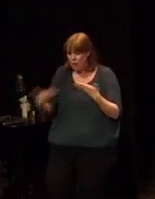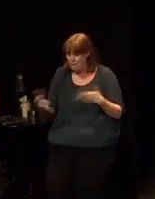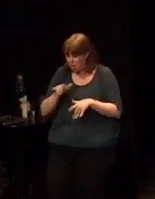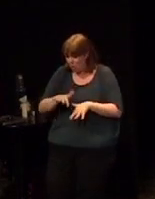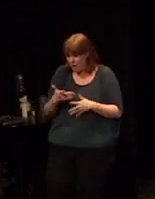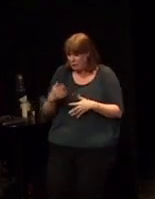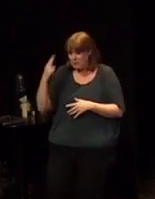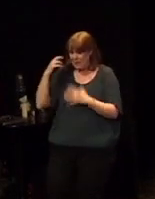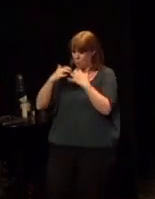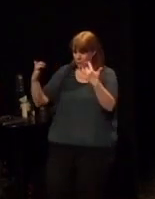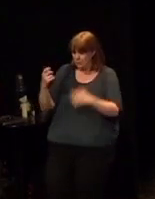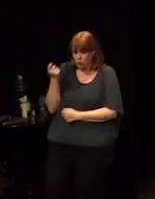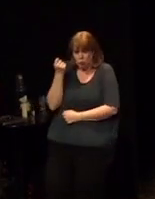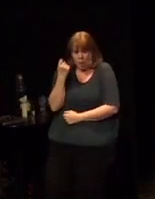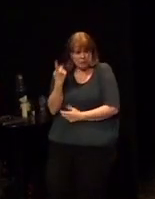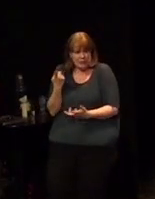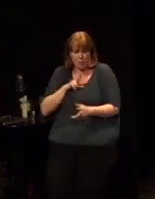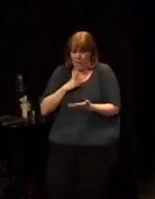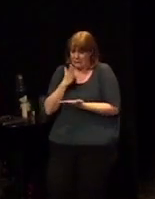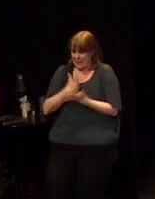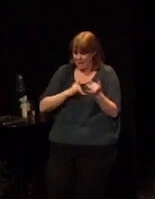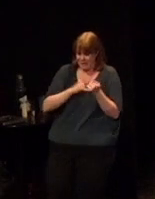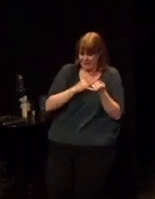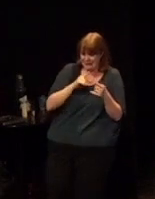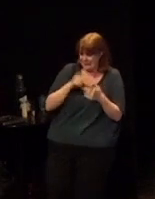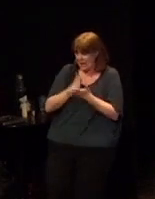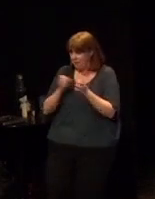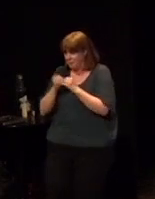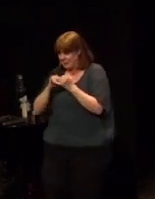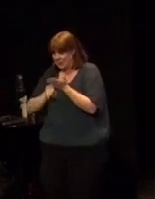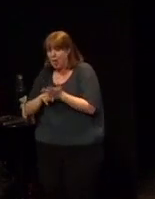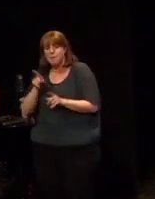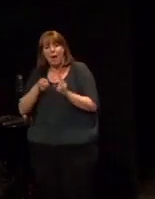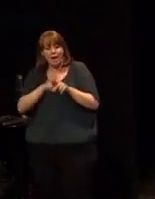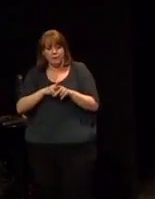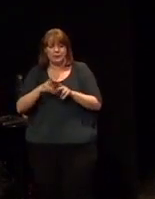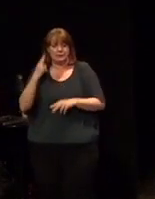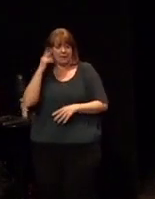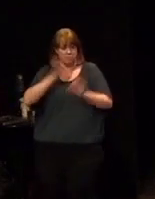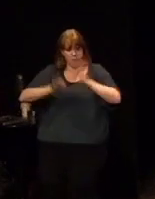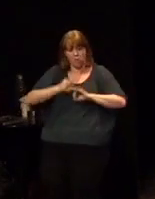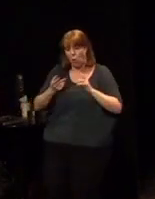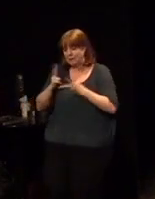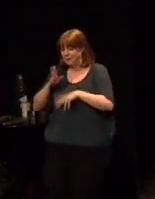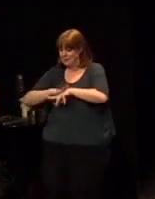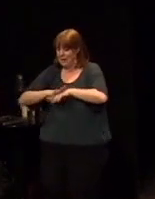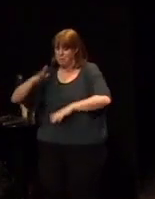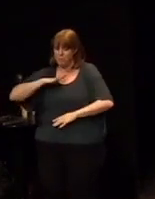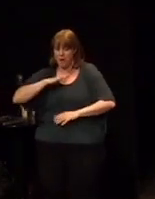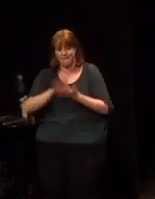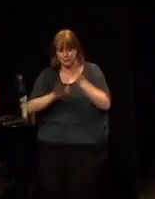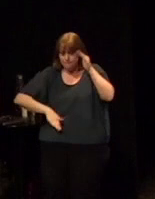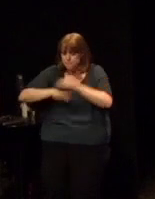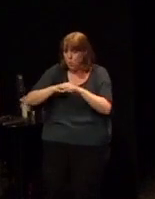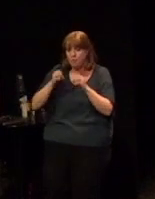what? Because it's half and half of both. But if they've had enough time to prepare, you'll get a full BSL translation that allows